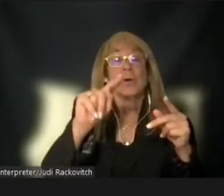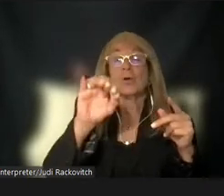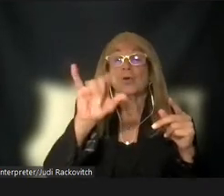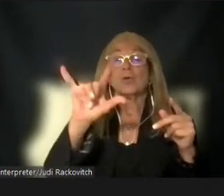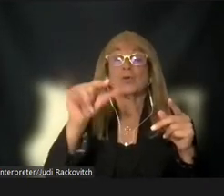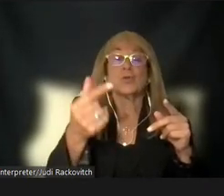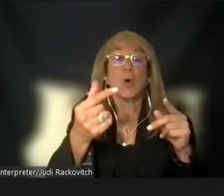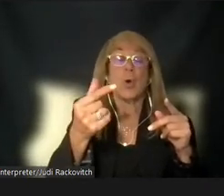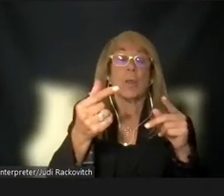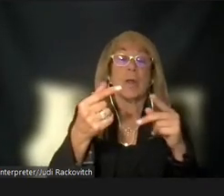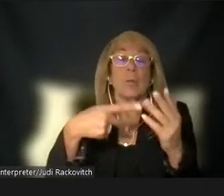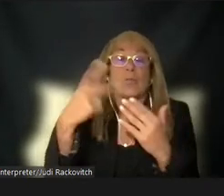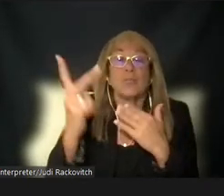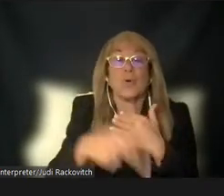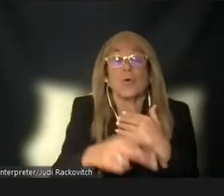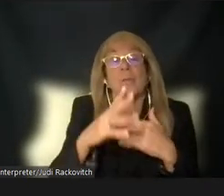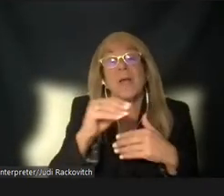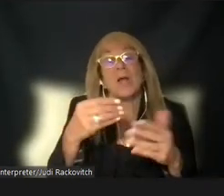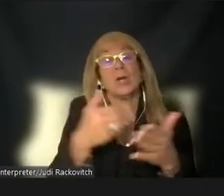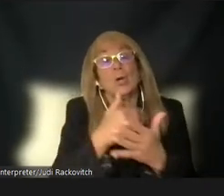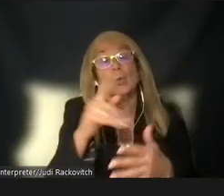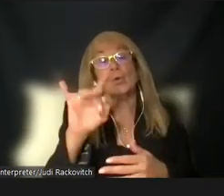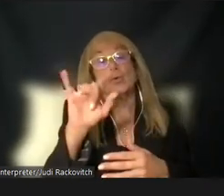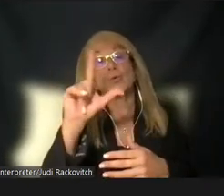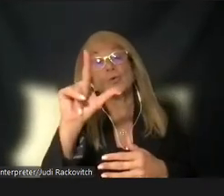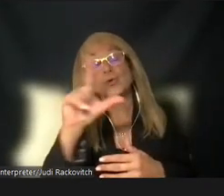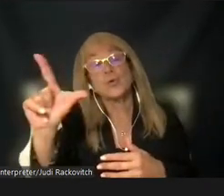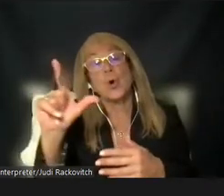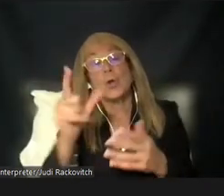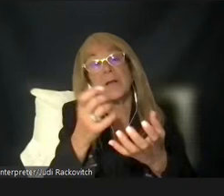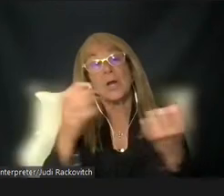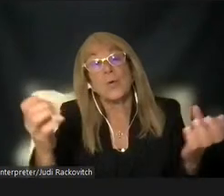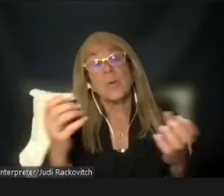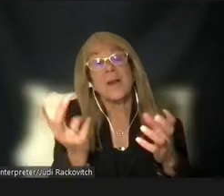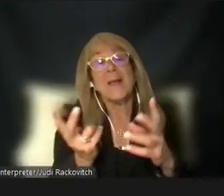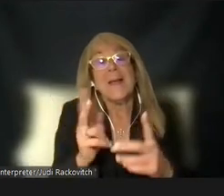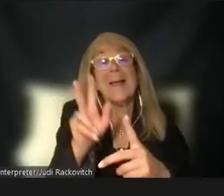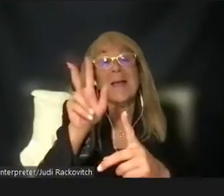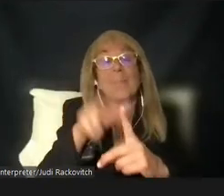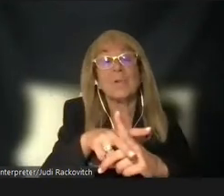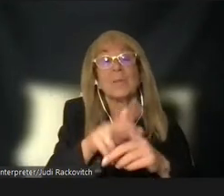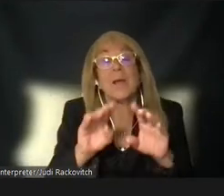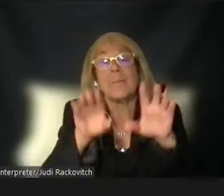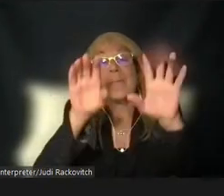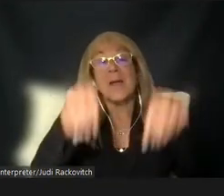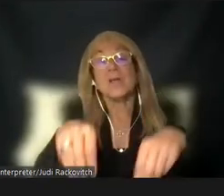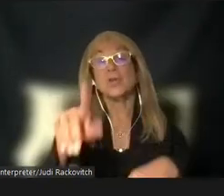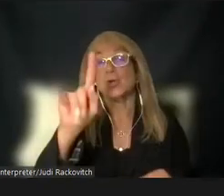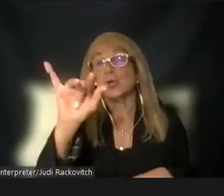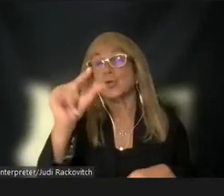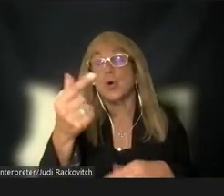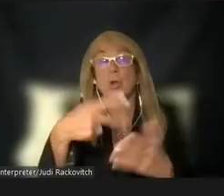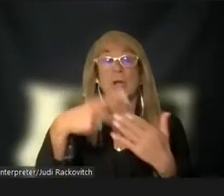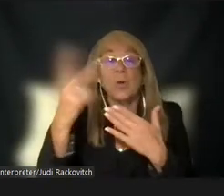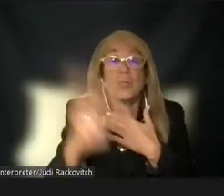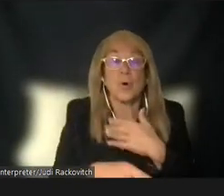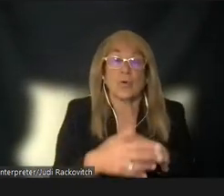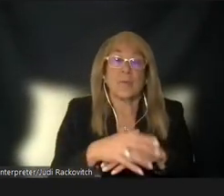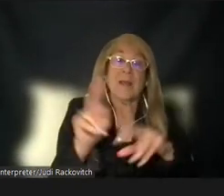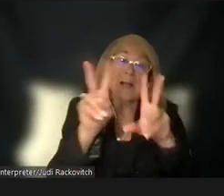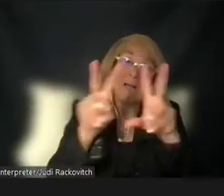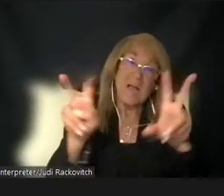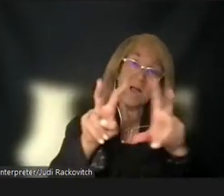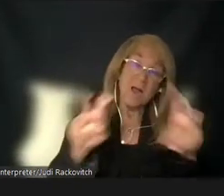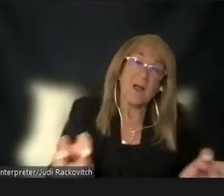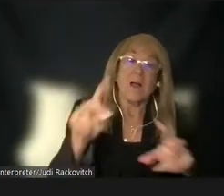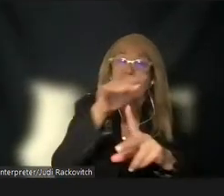tolling infrastructure and toll system equipment, implementation of a tolling program, which would have multiple scenarios in the environmental assessment to